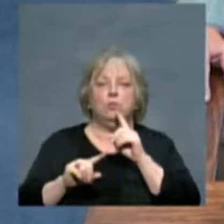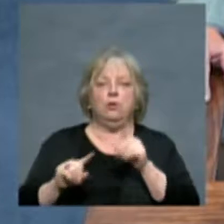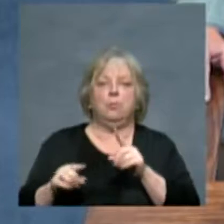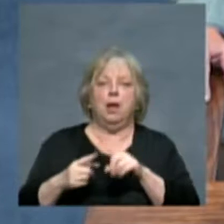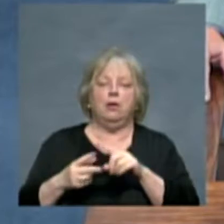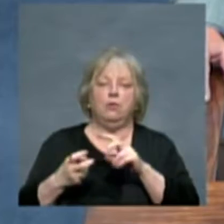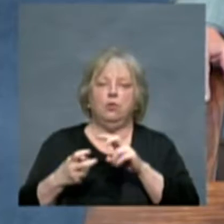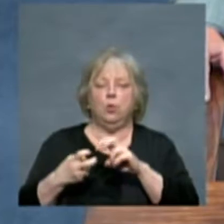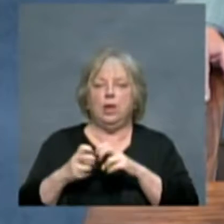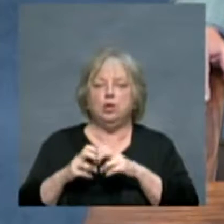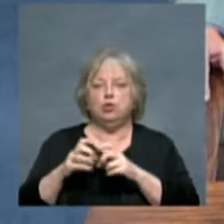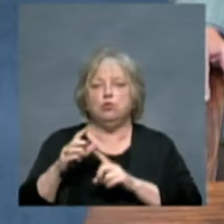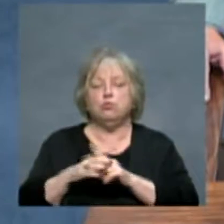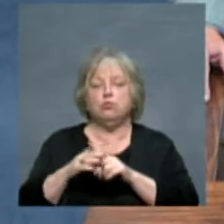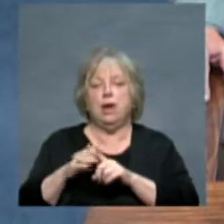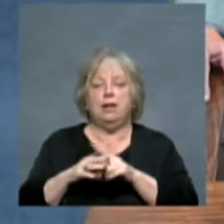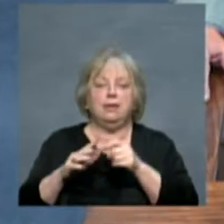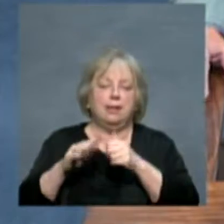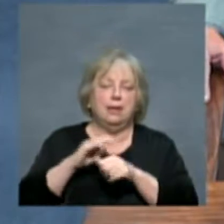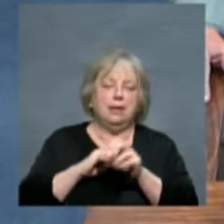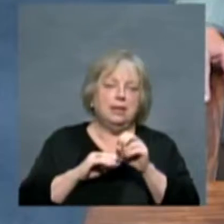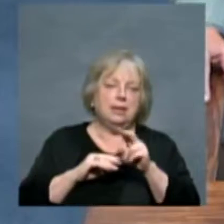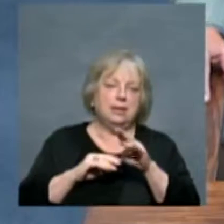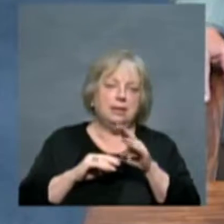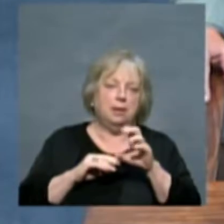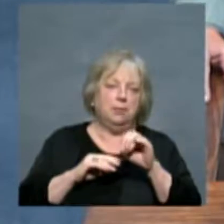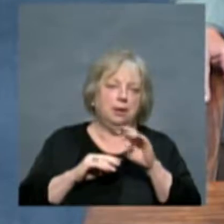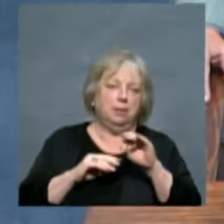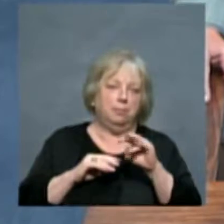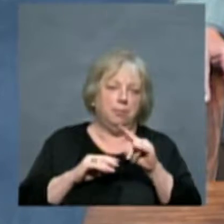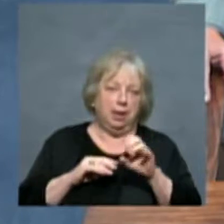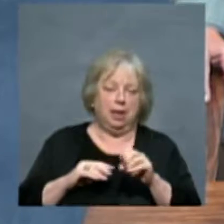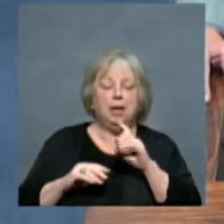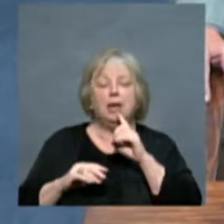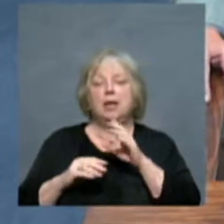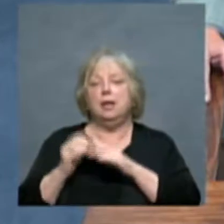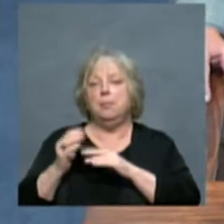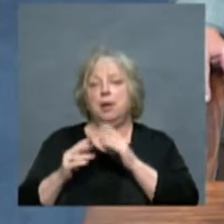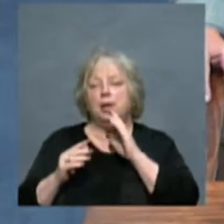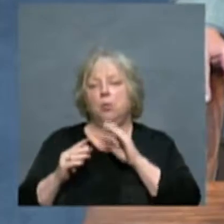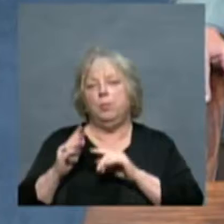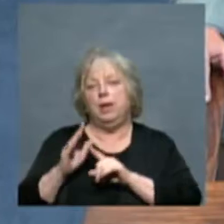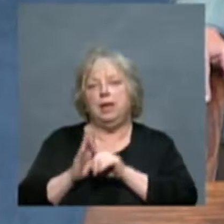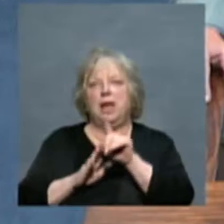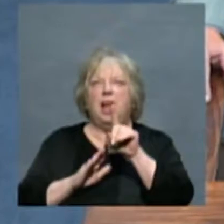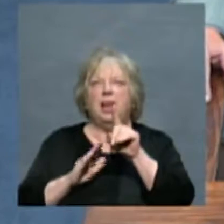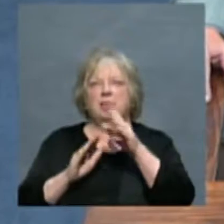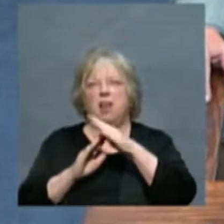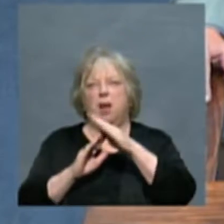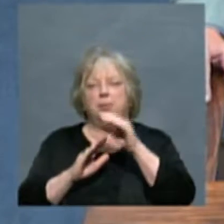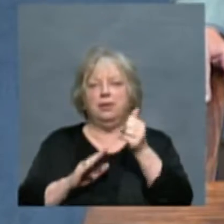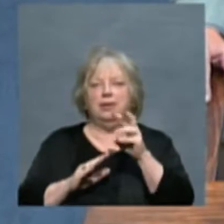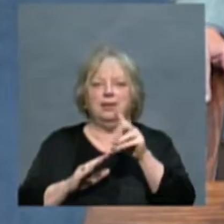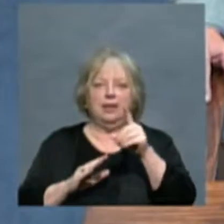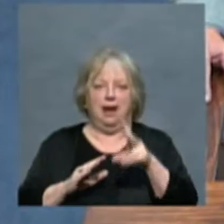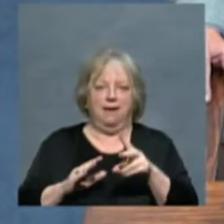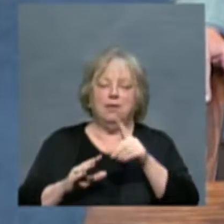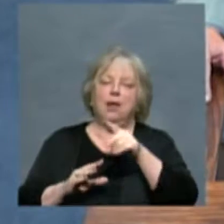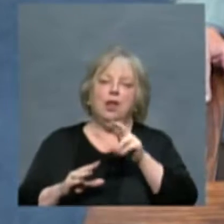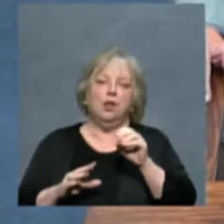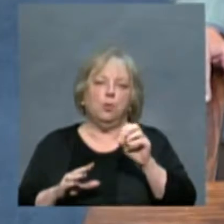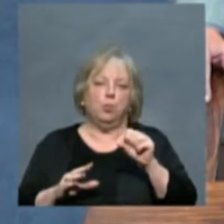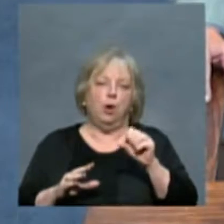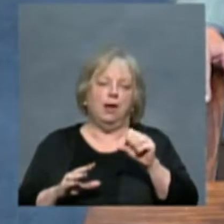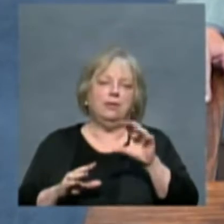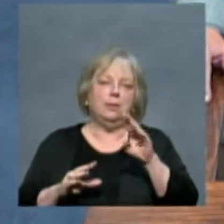issues raised at subdivision committee. The concession building will have a maximum height of 16.5 feet. The press box will have a height up to